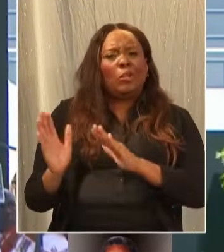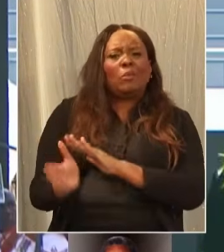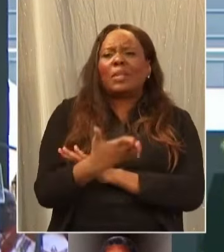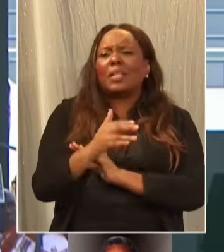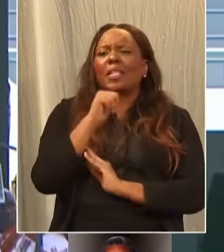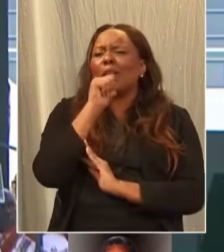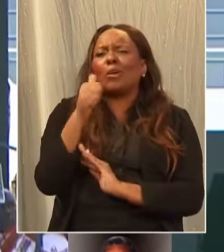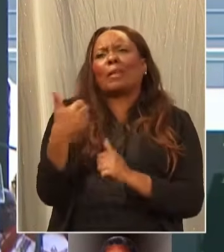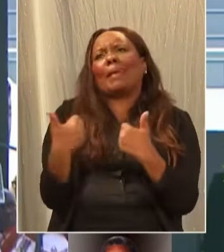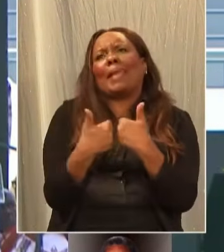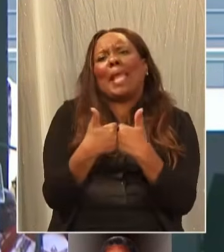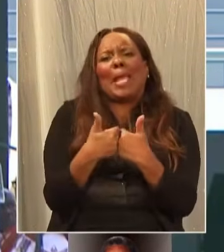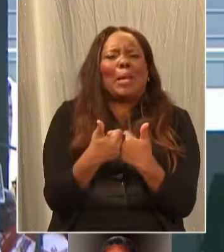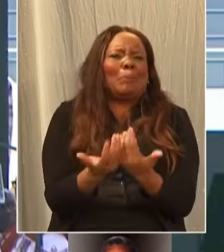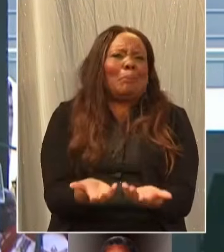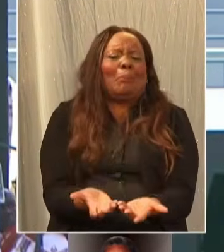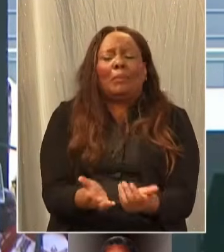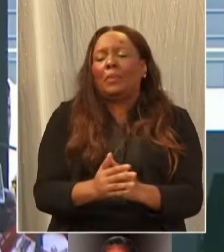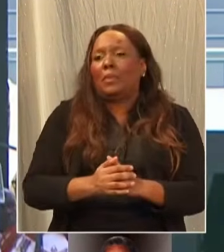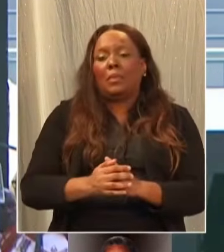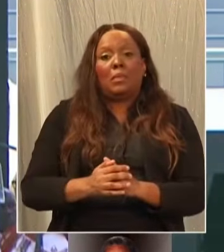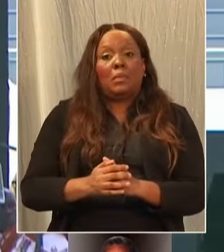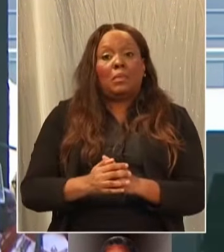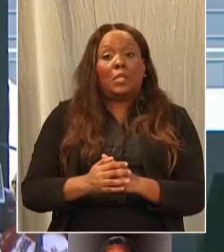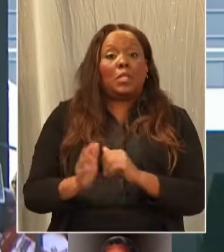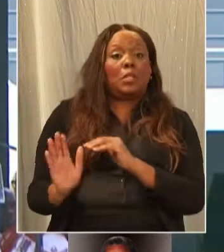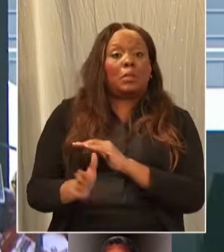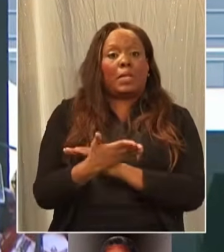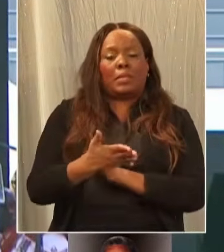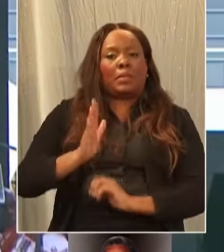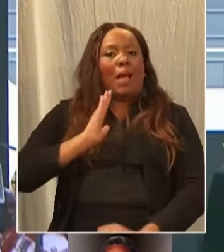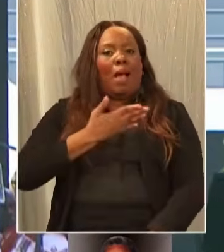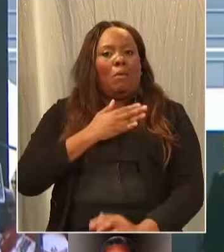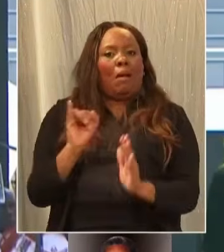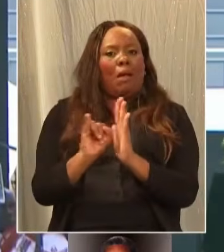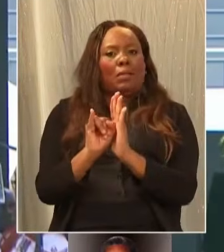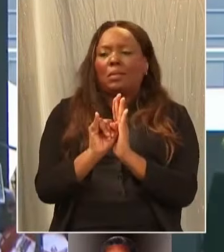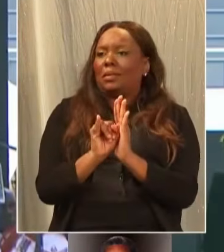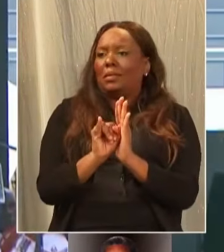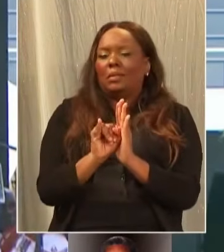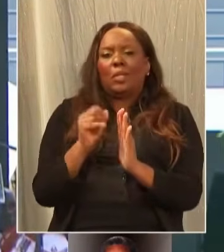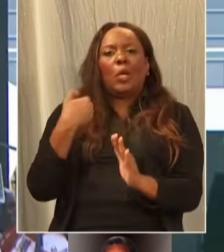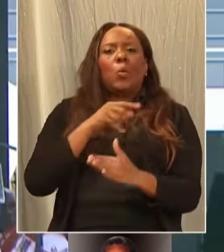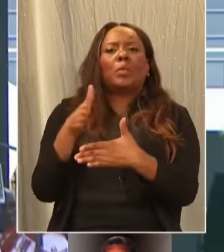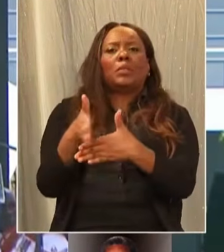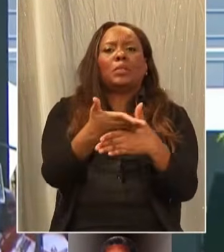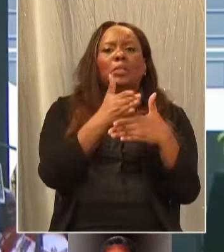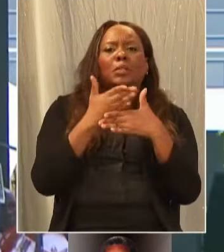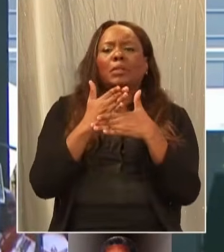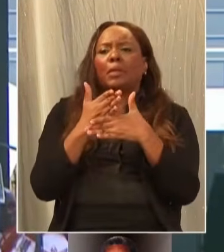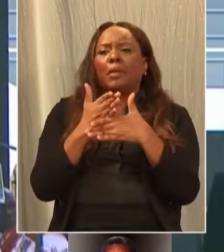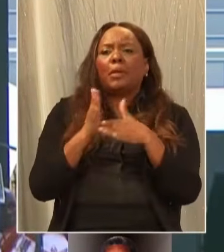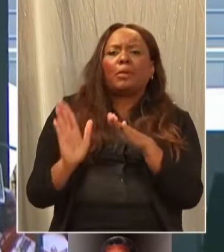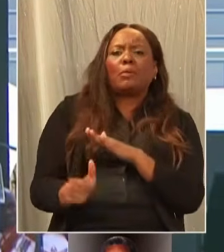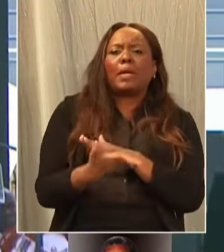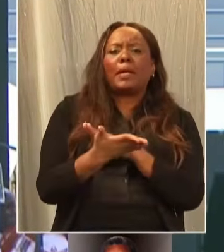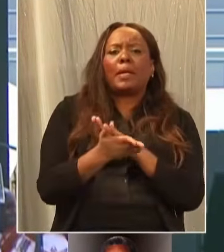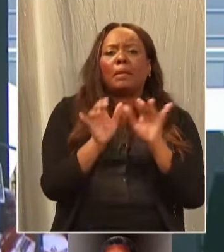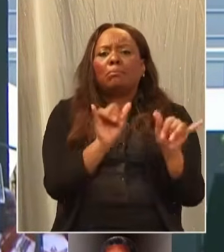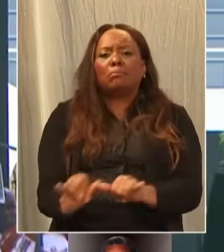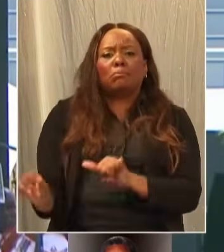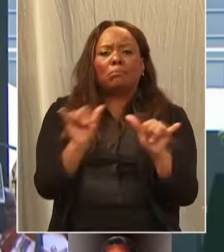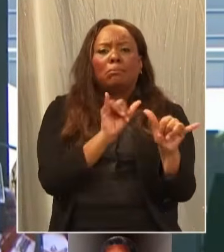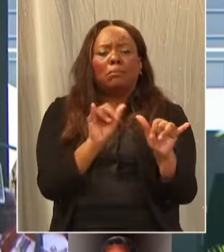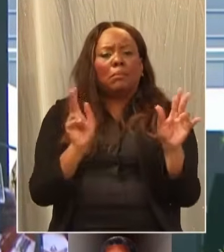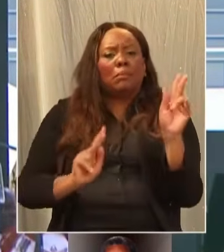identity, our confidence, and our shared aspiration as a people. As our friendship